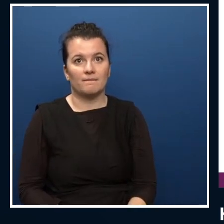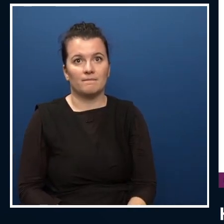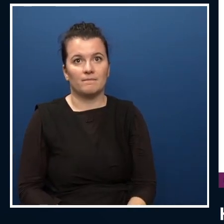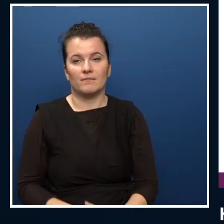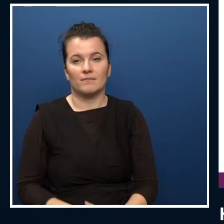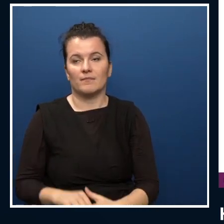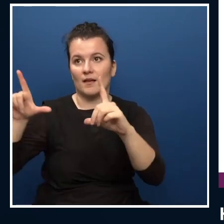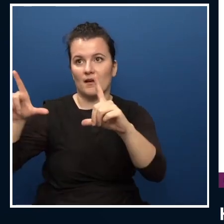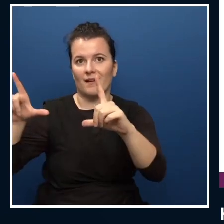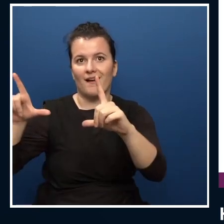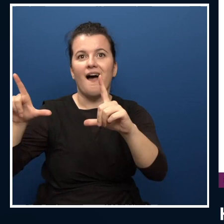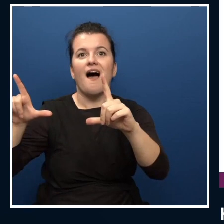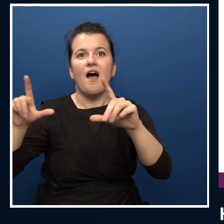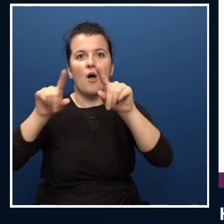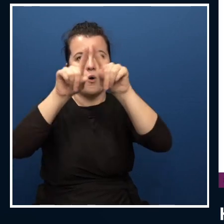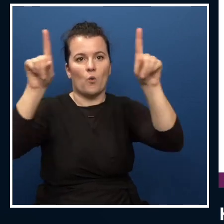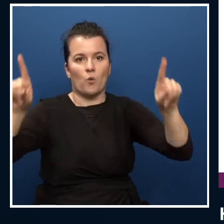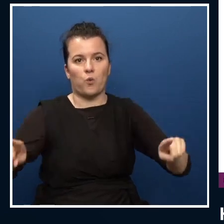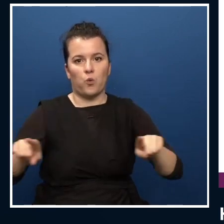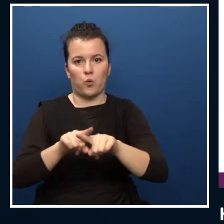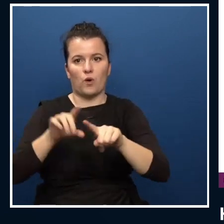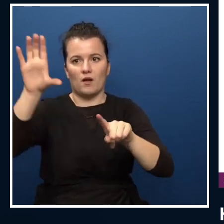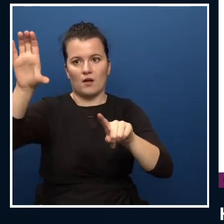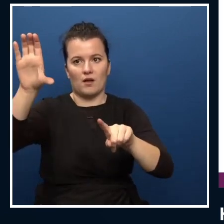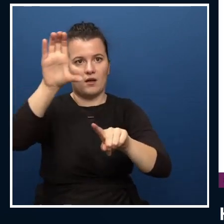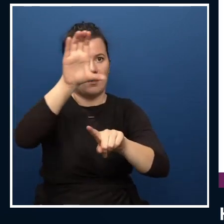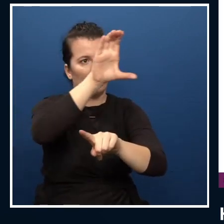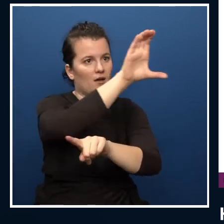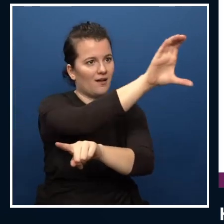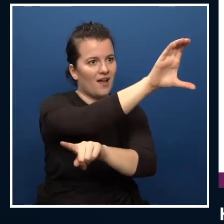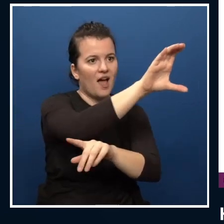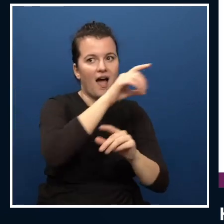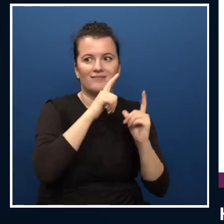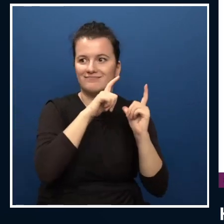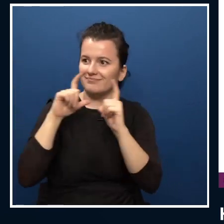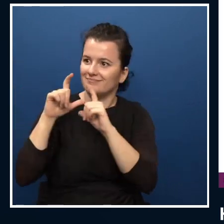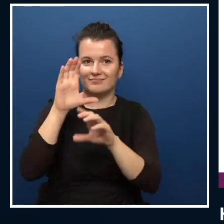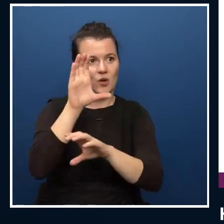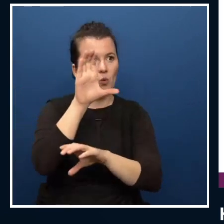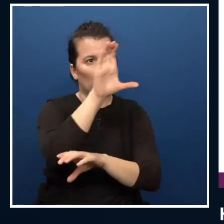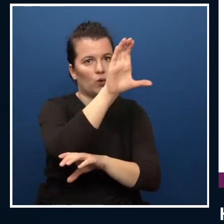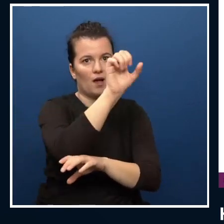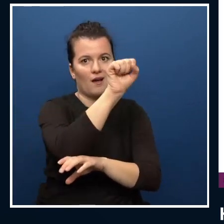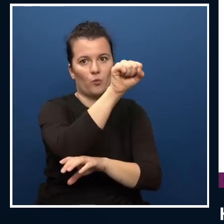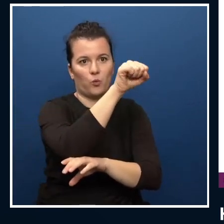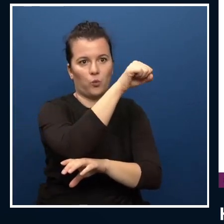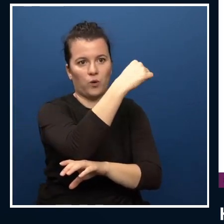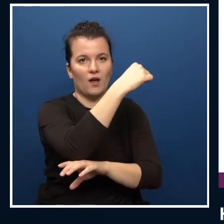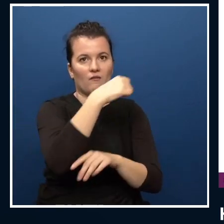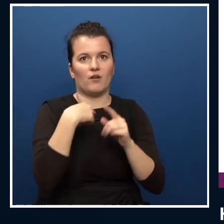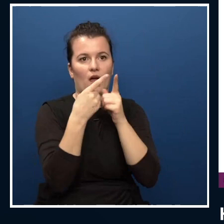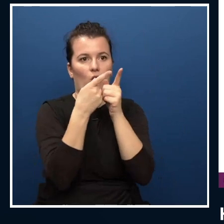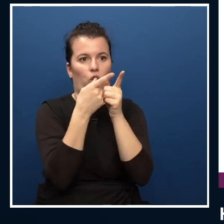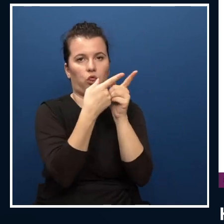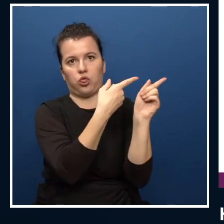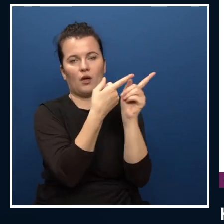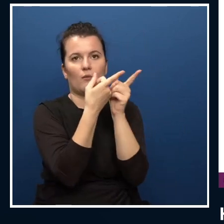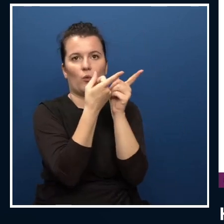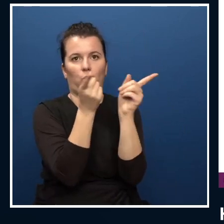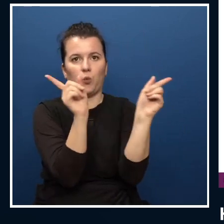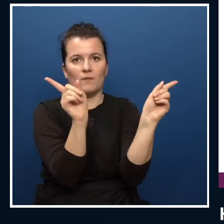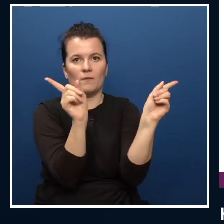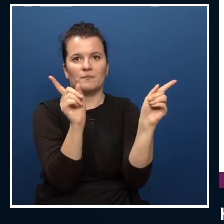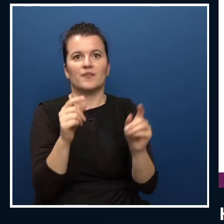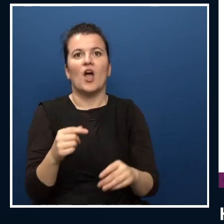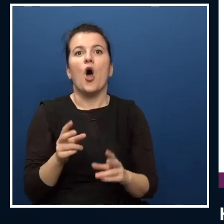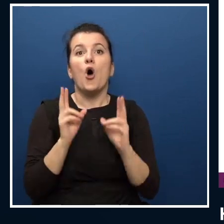from the code. When I do a video for YouTube or I think about a thing like this, I usually want to know which side I'm on. So I